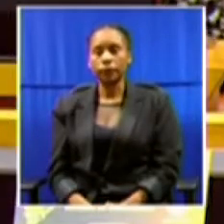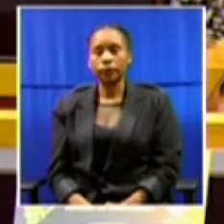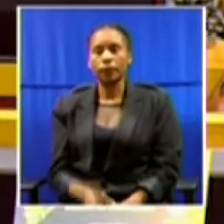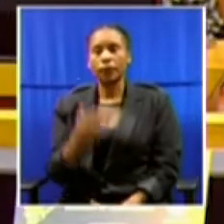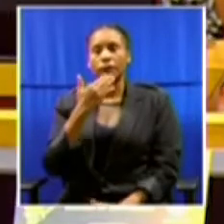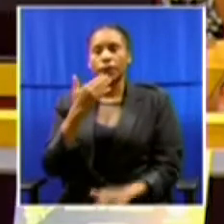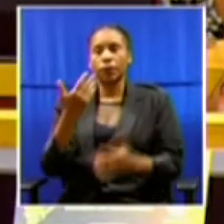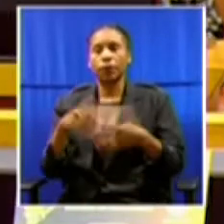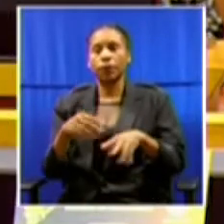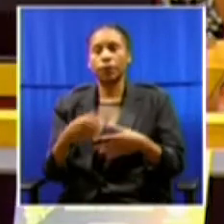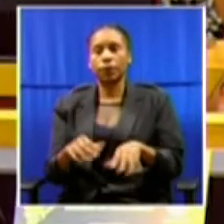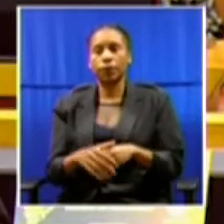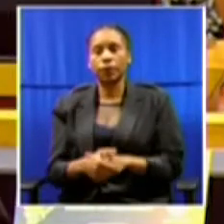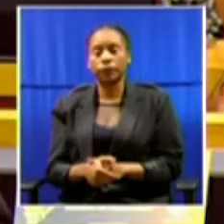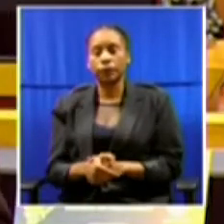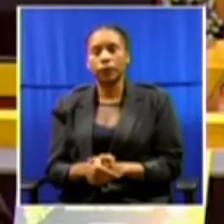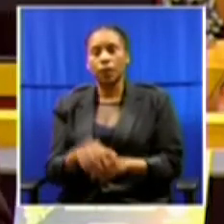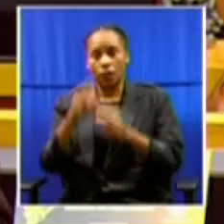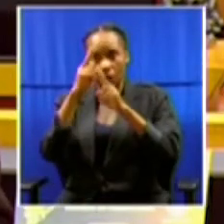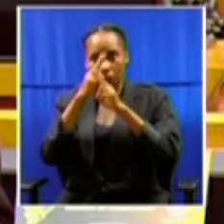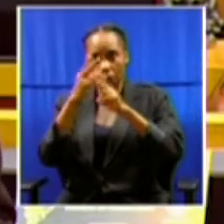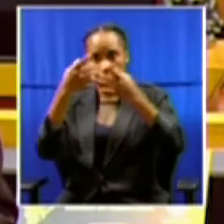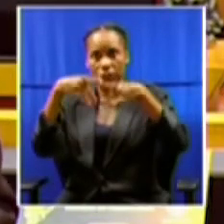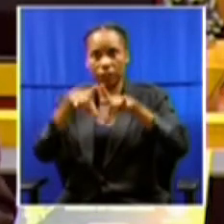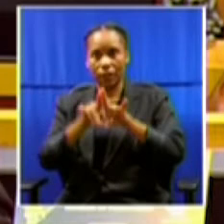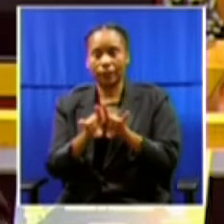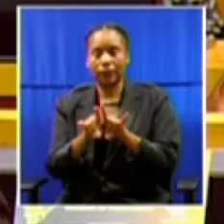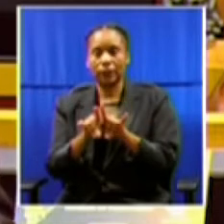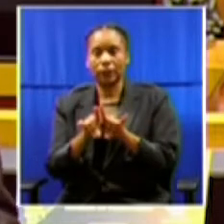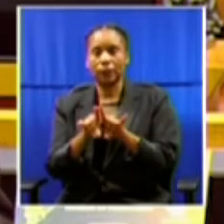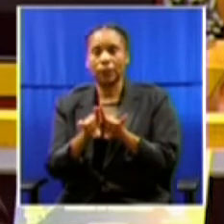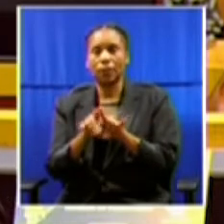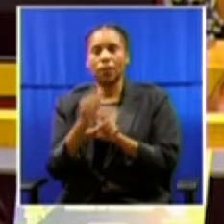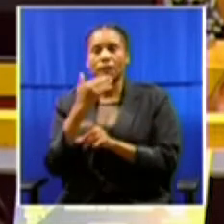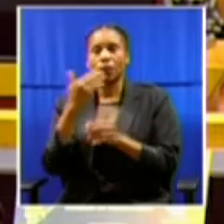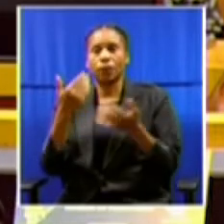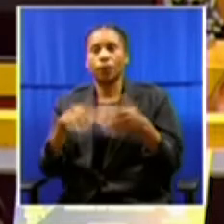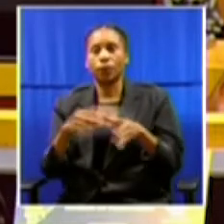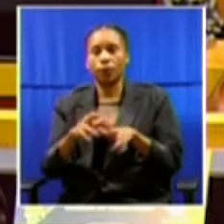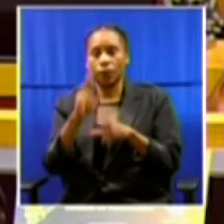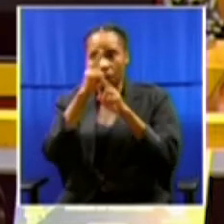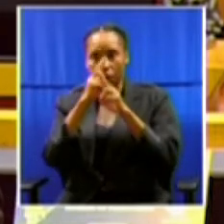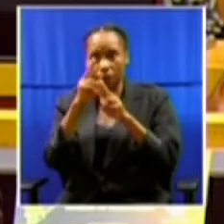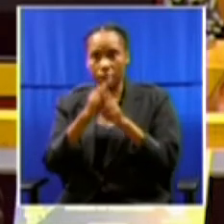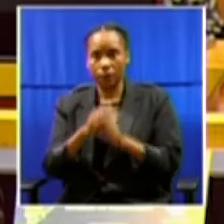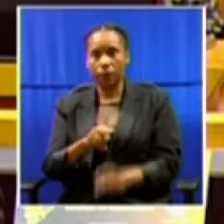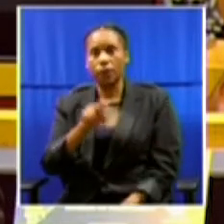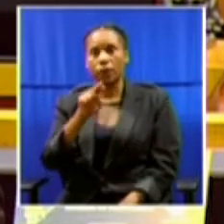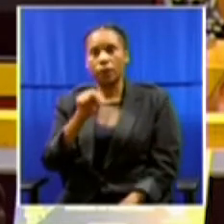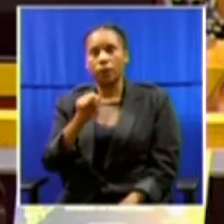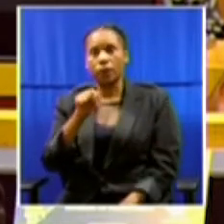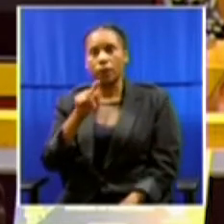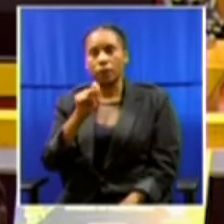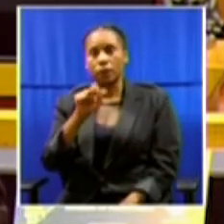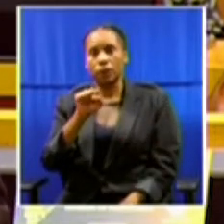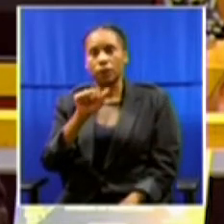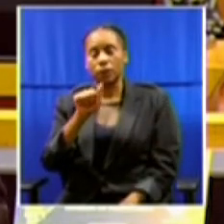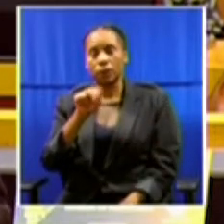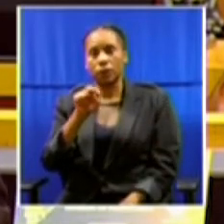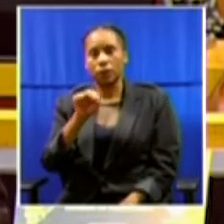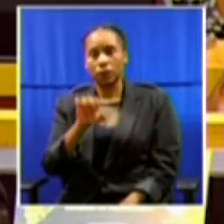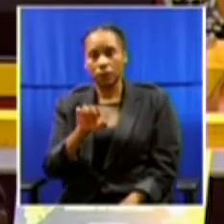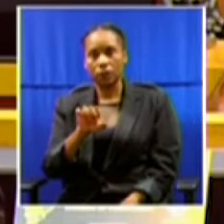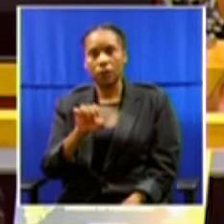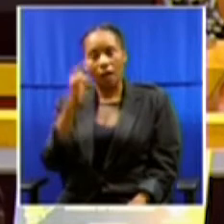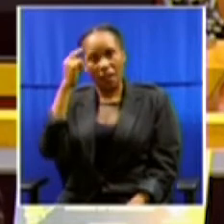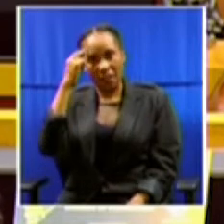Thank you very much, Honourable Chairperson, and thank you very much, Honourable Msane. I think the